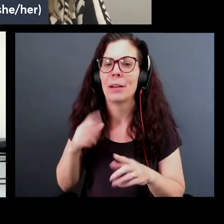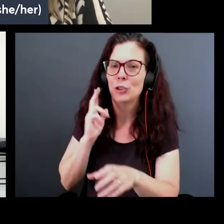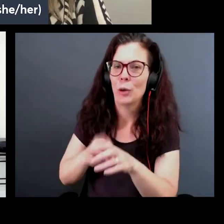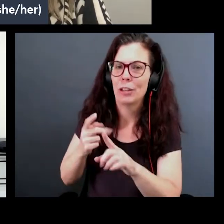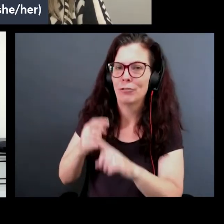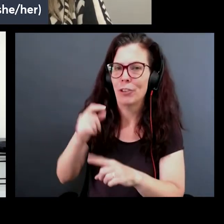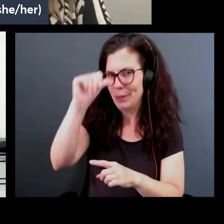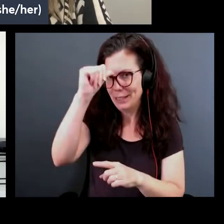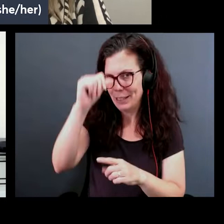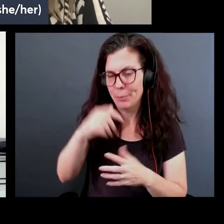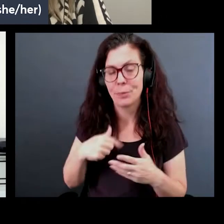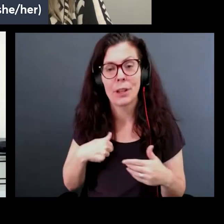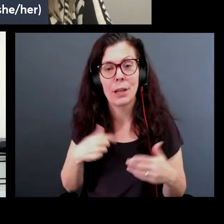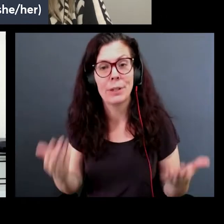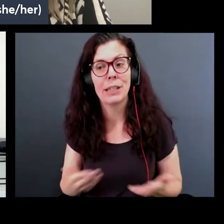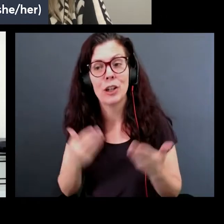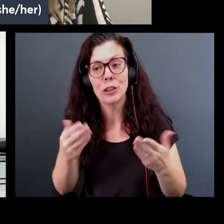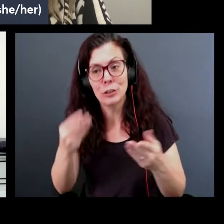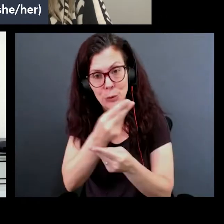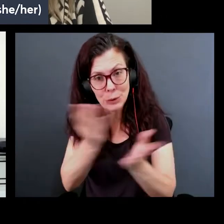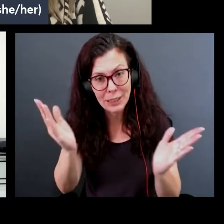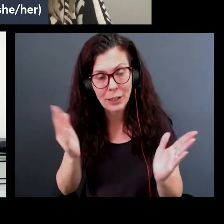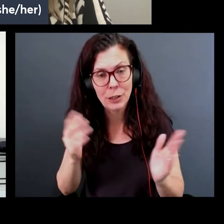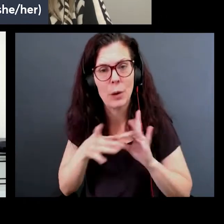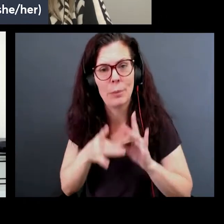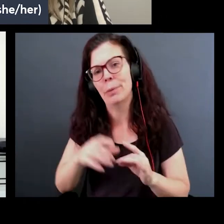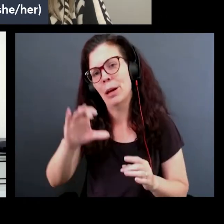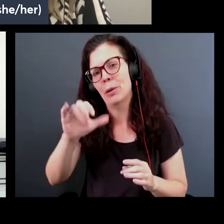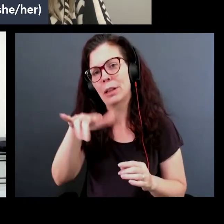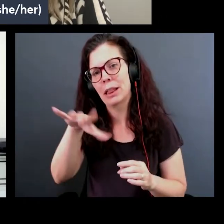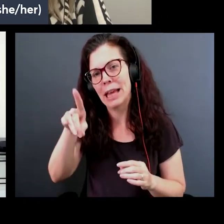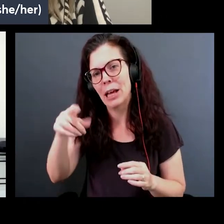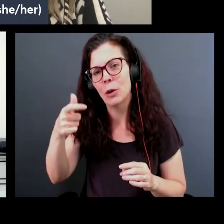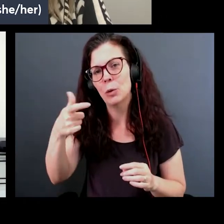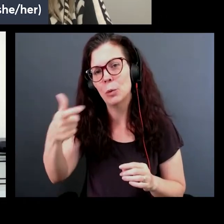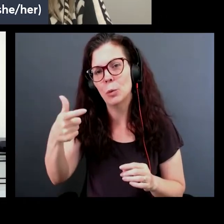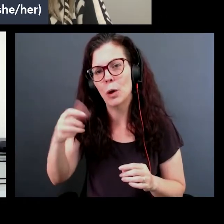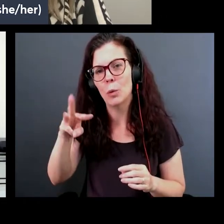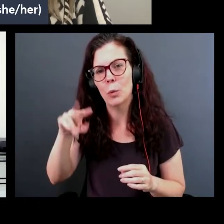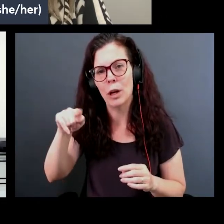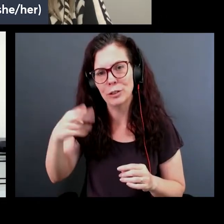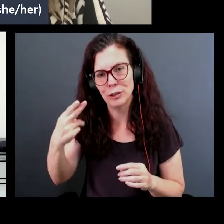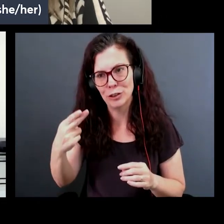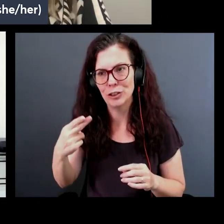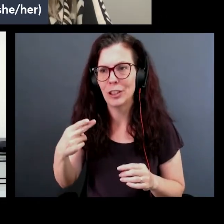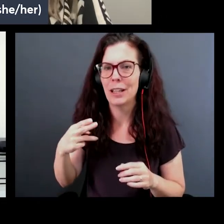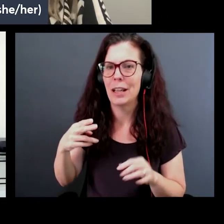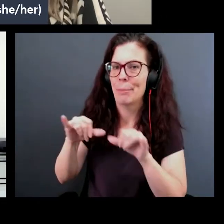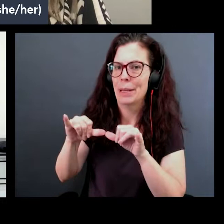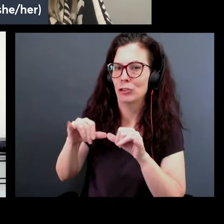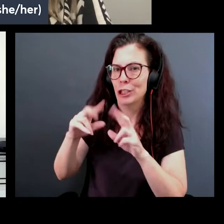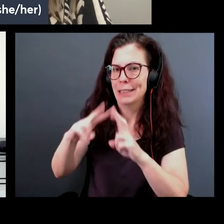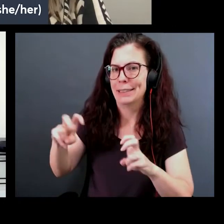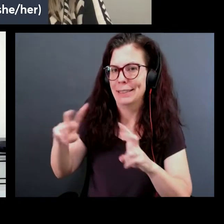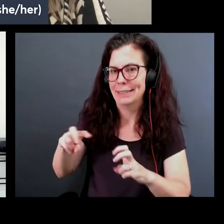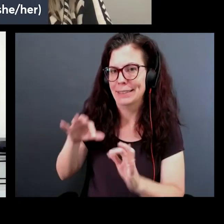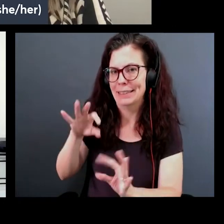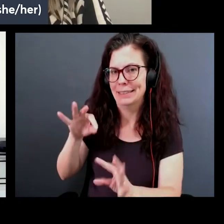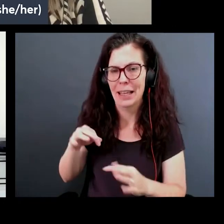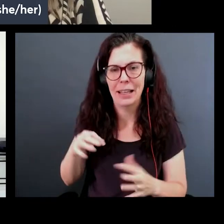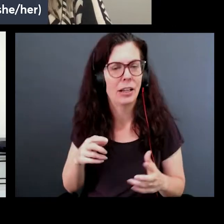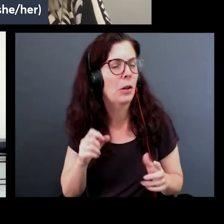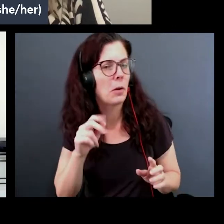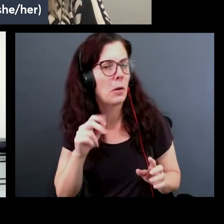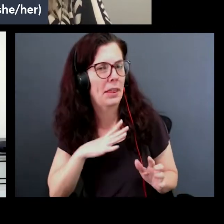I'm here to tell you about CloudWatch Metric Insights. CloudWatch metric insights. Okay, so that's like a bunch of words that I don't